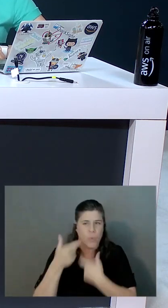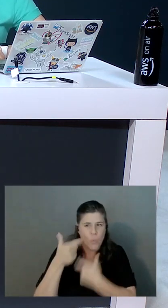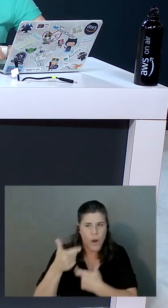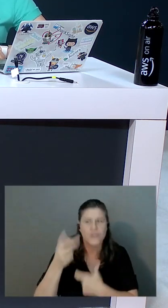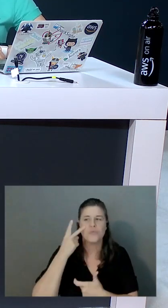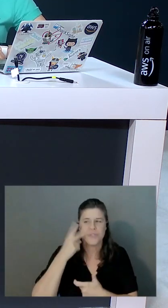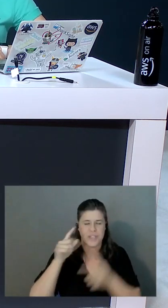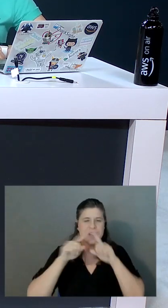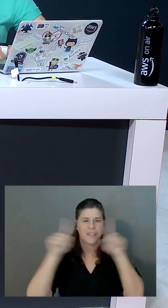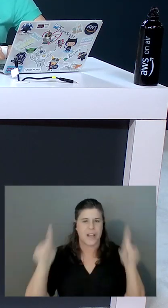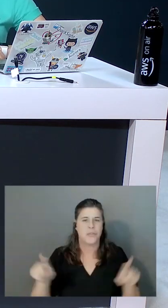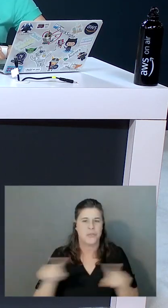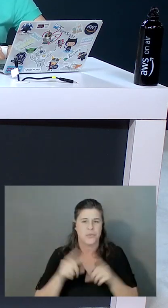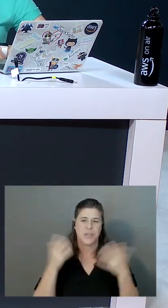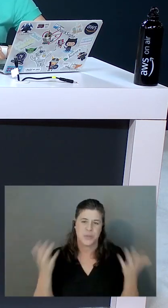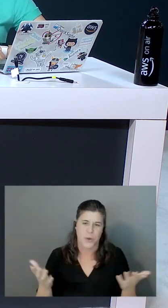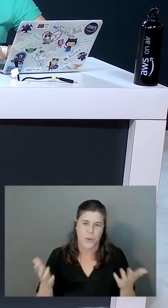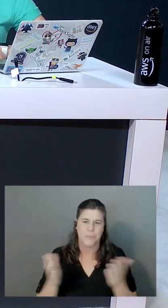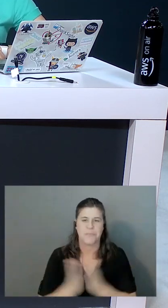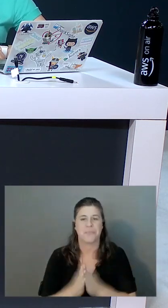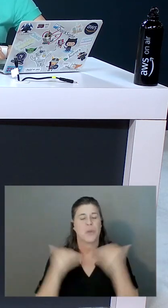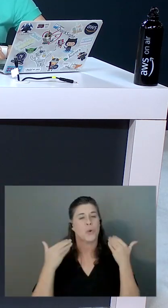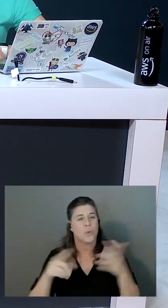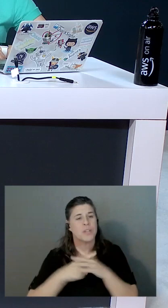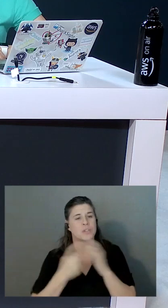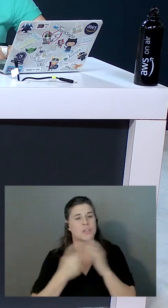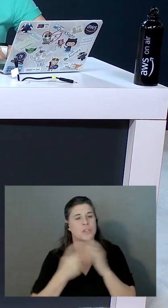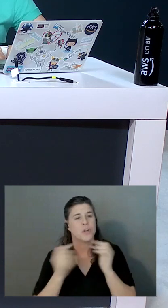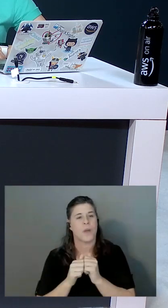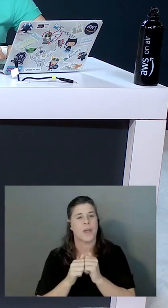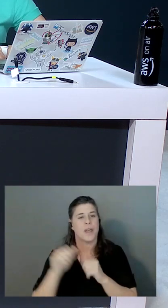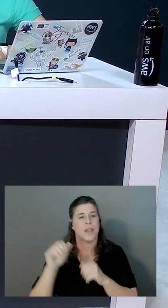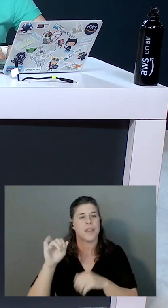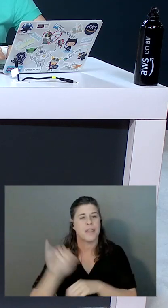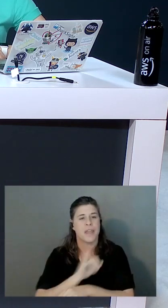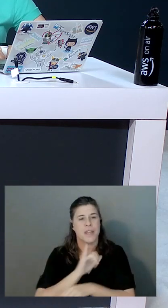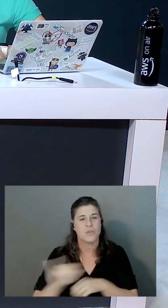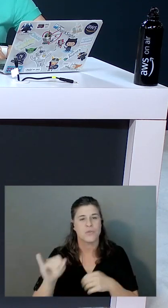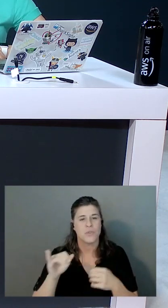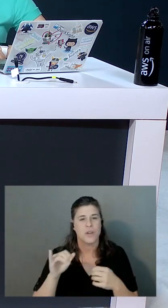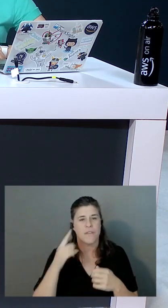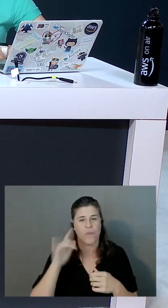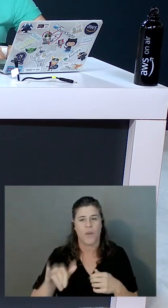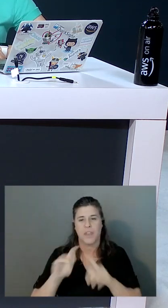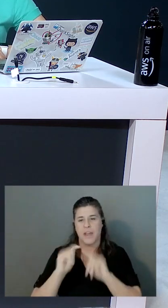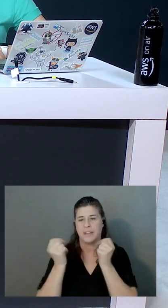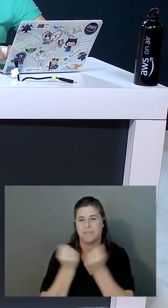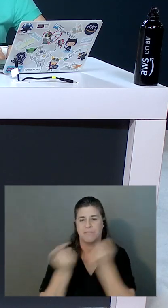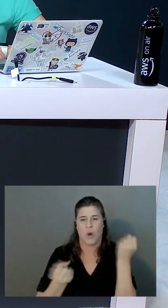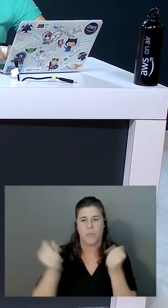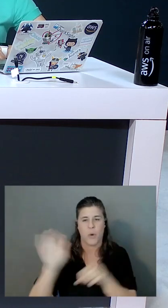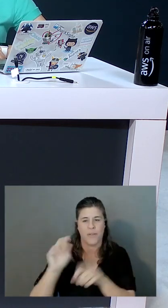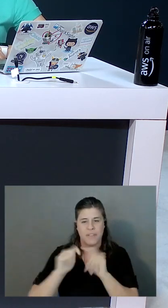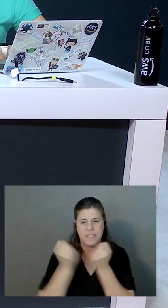So let's dive into the industry overview. So Dean,